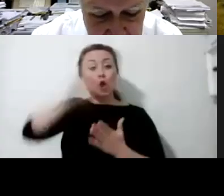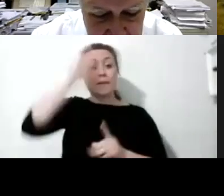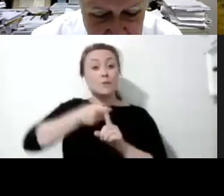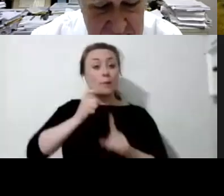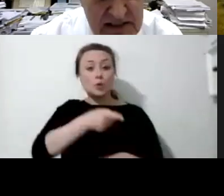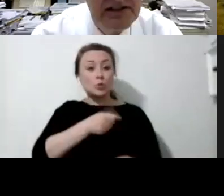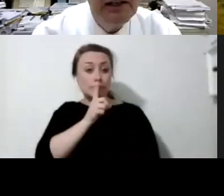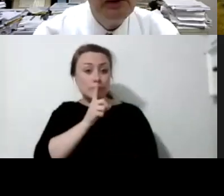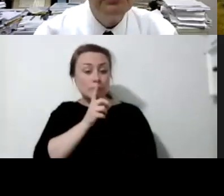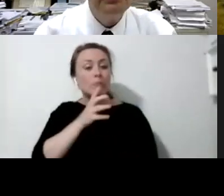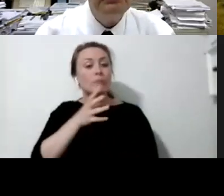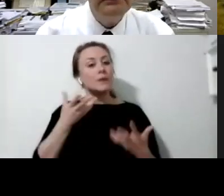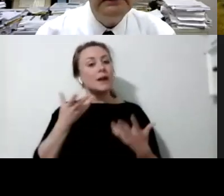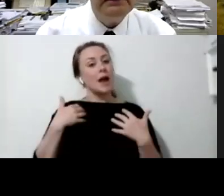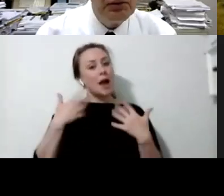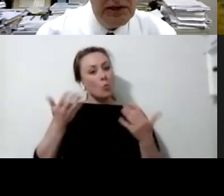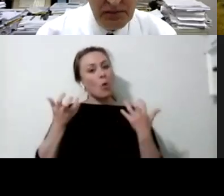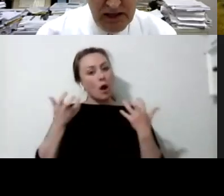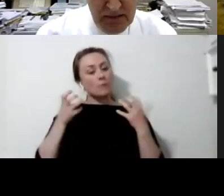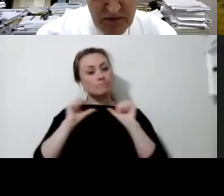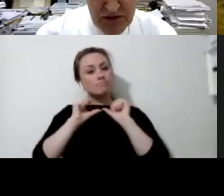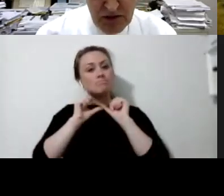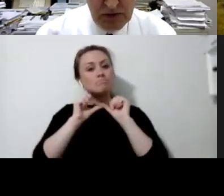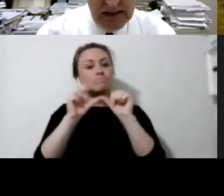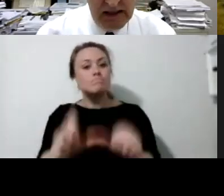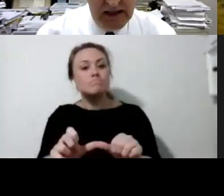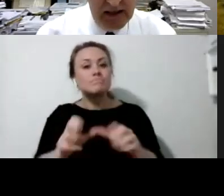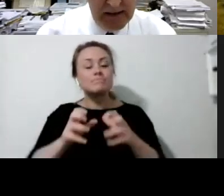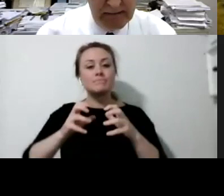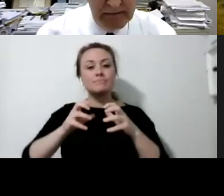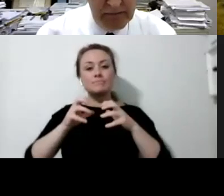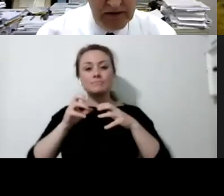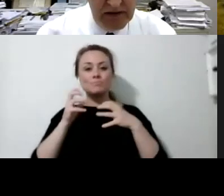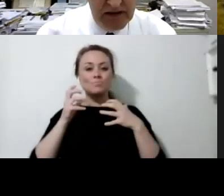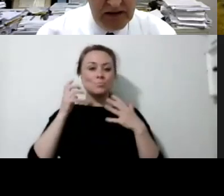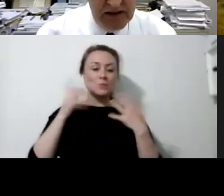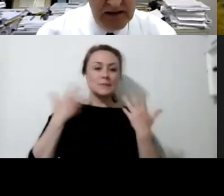that I continually want to stretch my comfort zone.